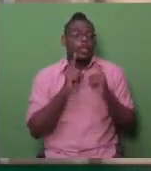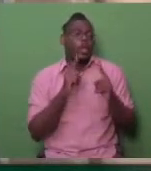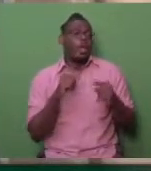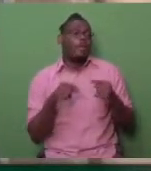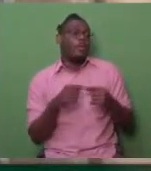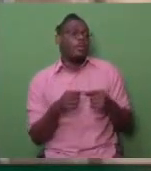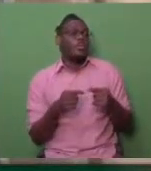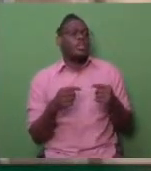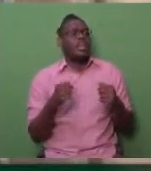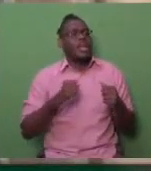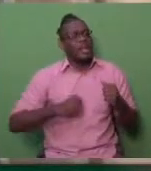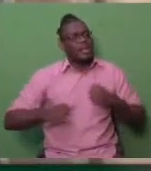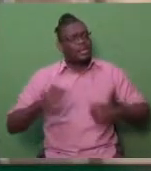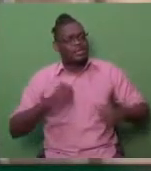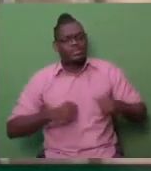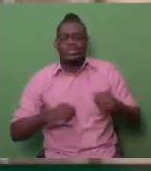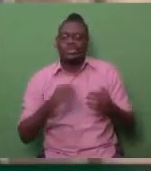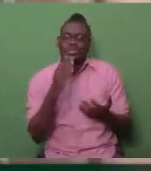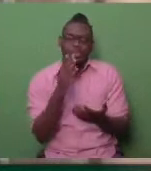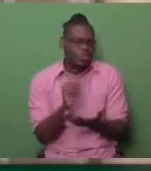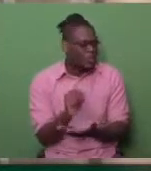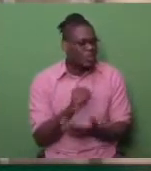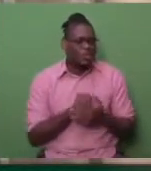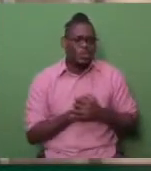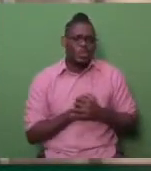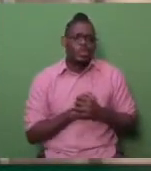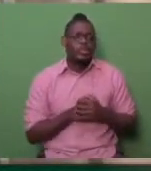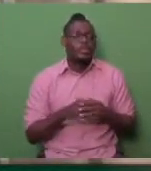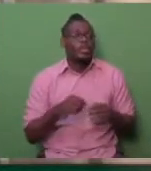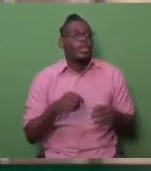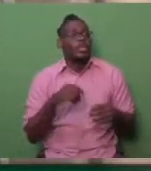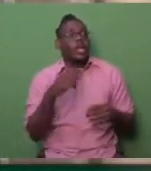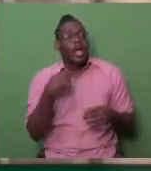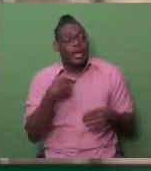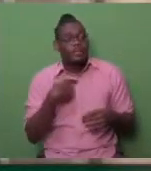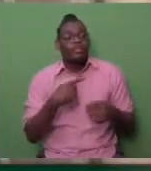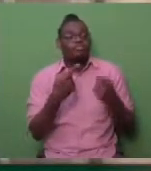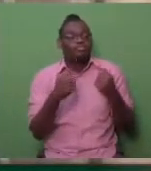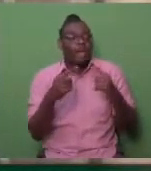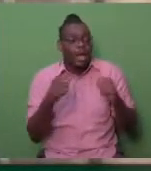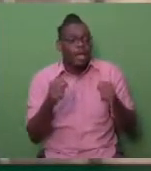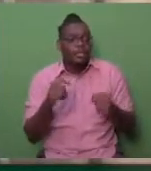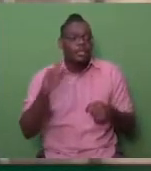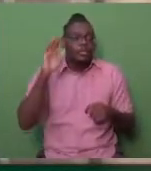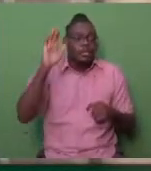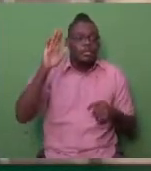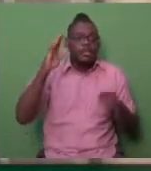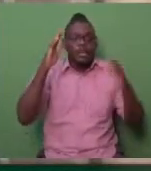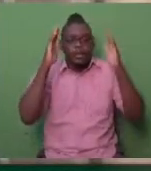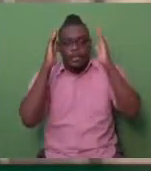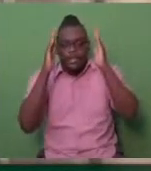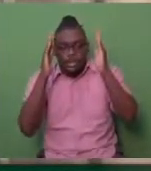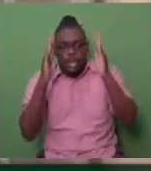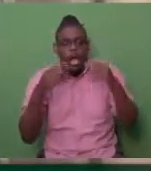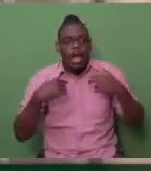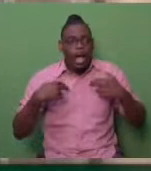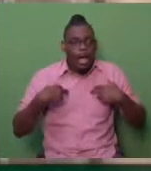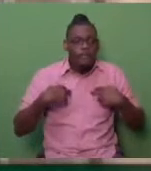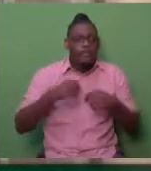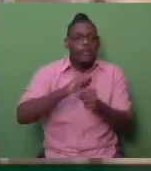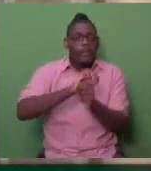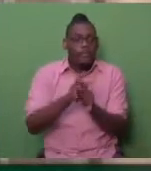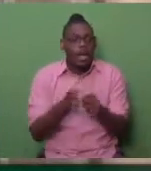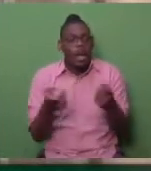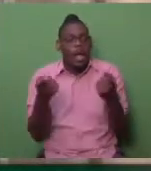tried to raise the looming threat of COVID, we were told that it was not urgent enough to warrant a debate. We then turned to the